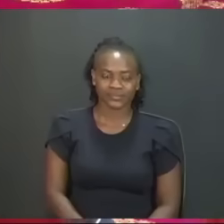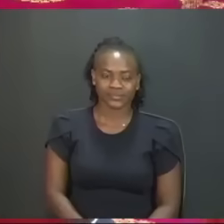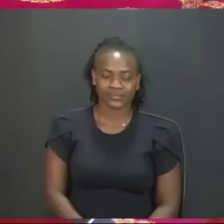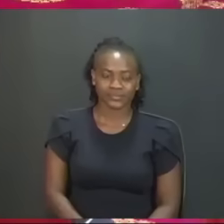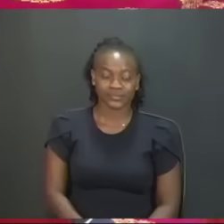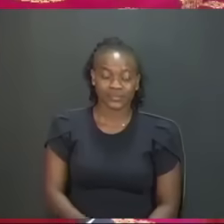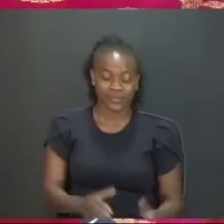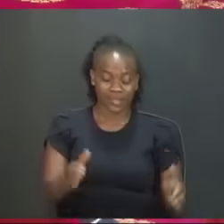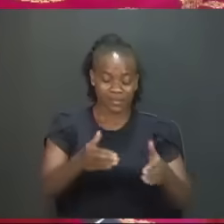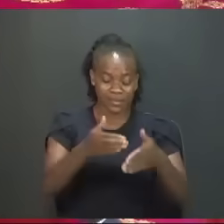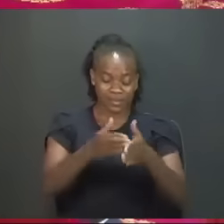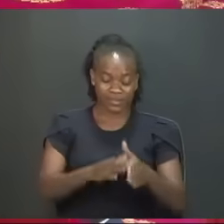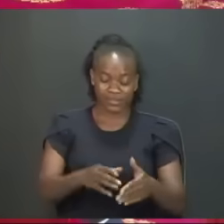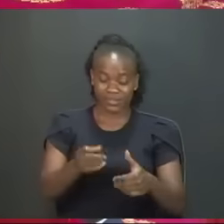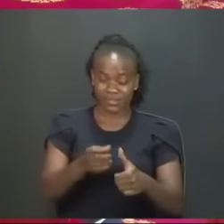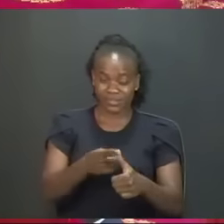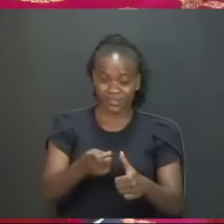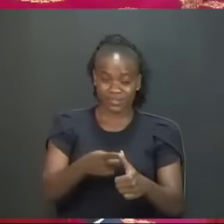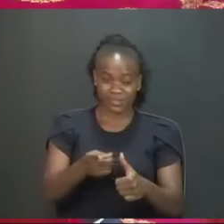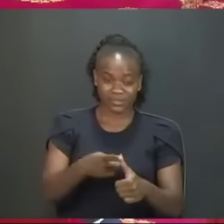Minority leader first.